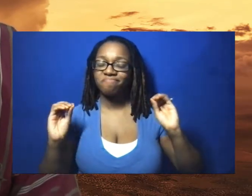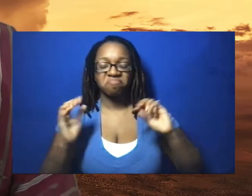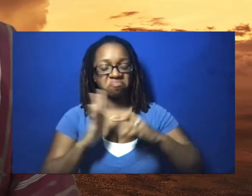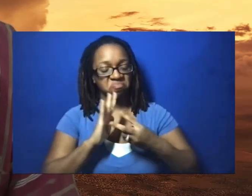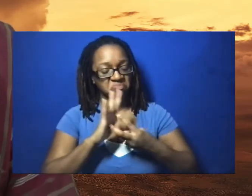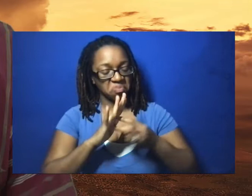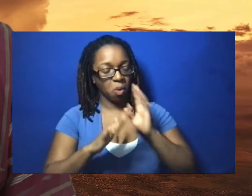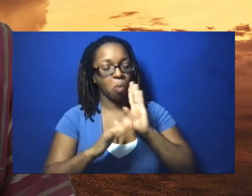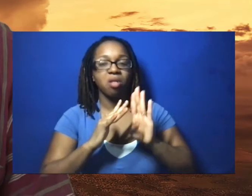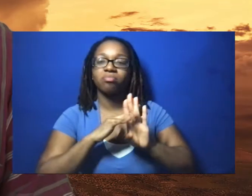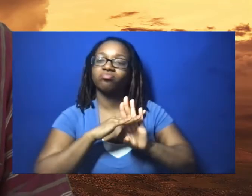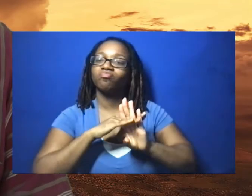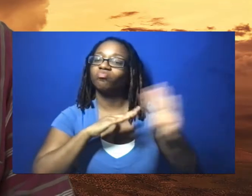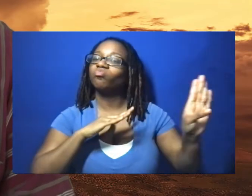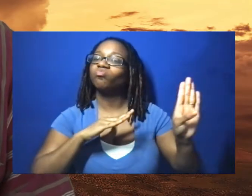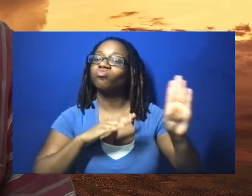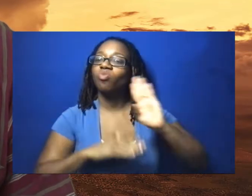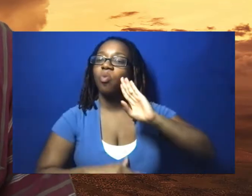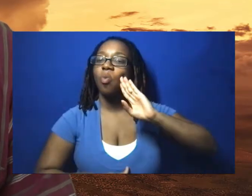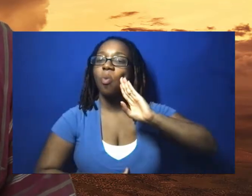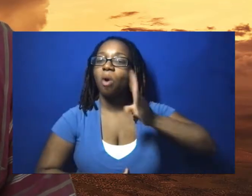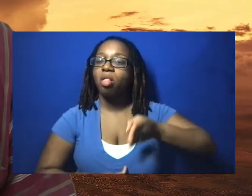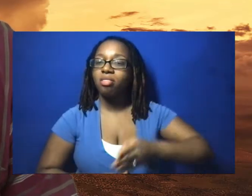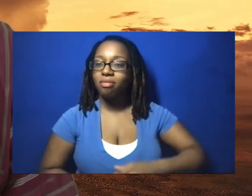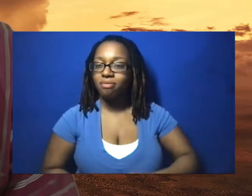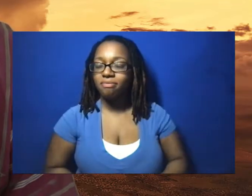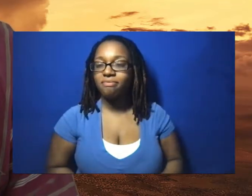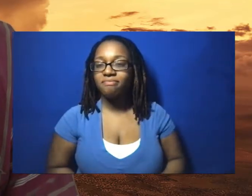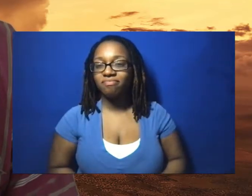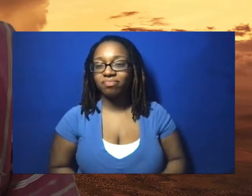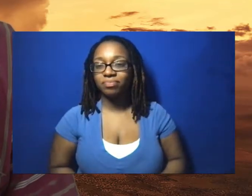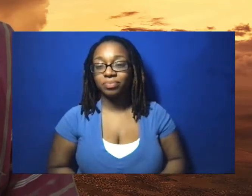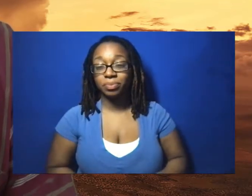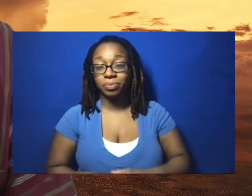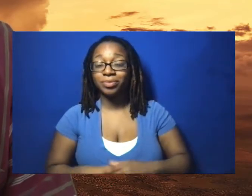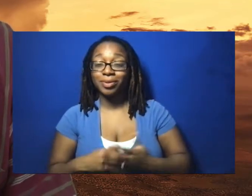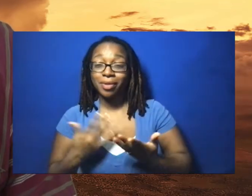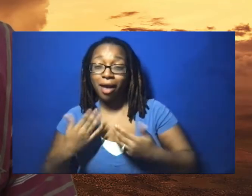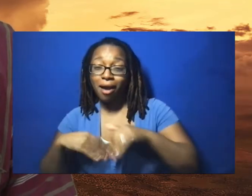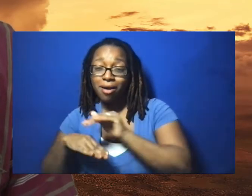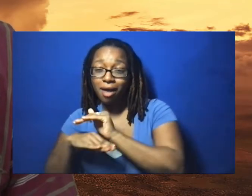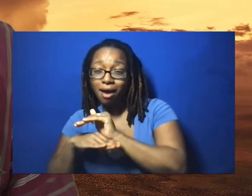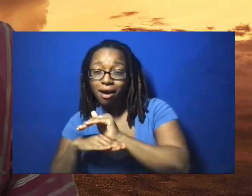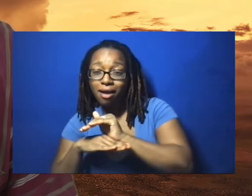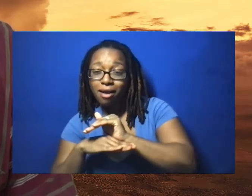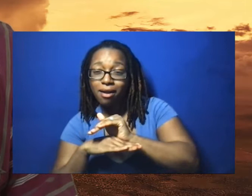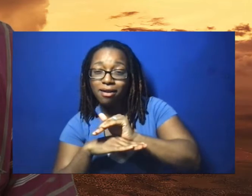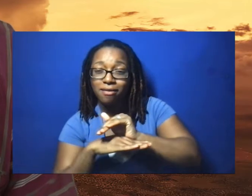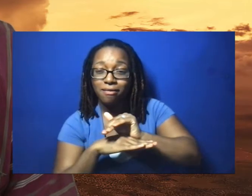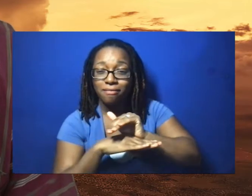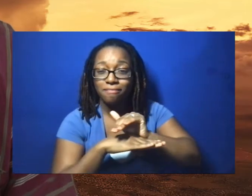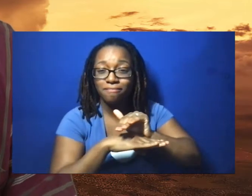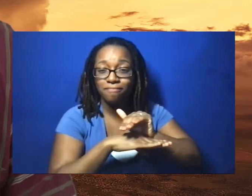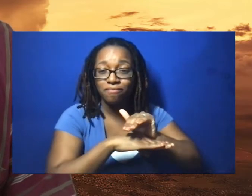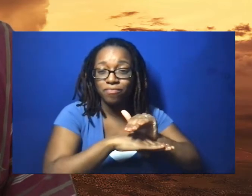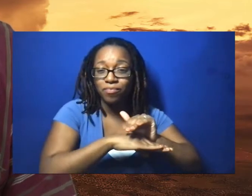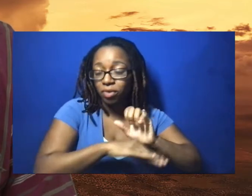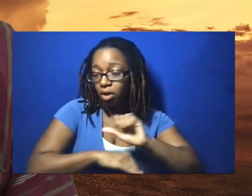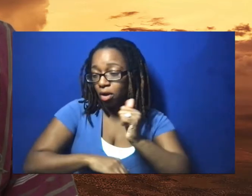away. And so, when nightfall came, while others were